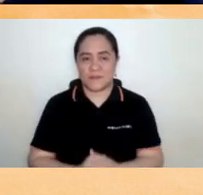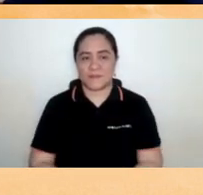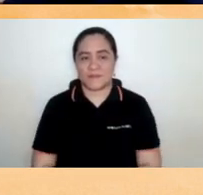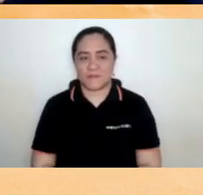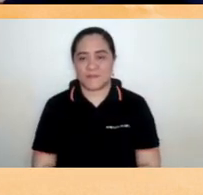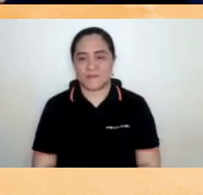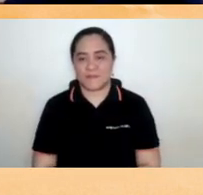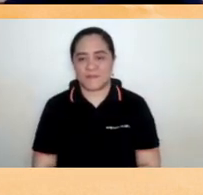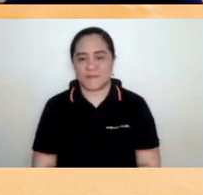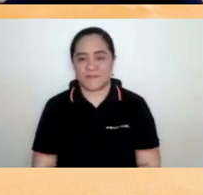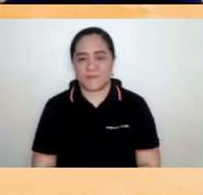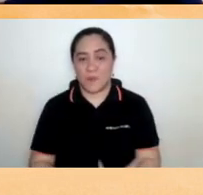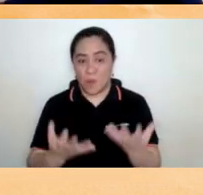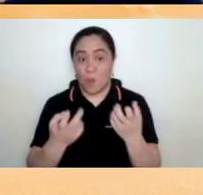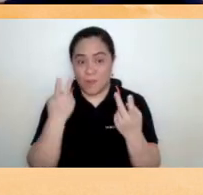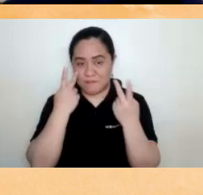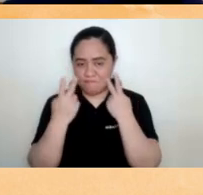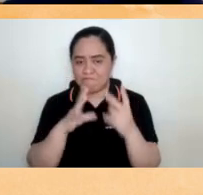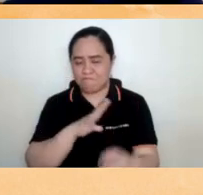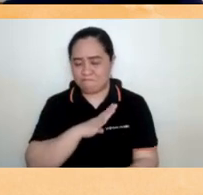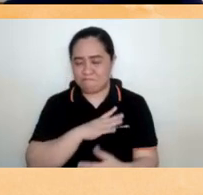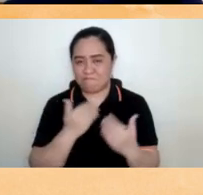them out later.